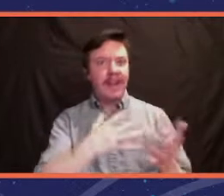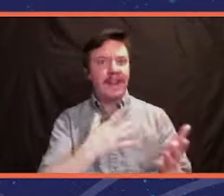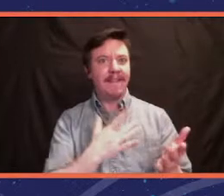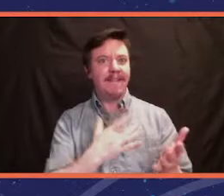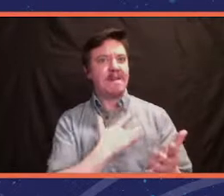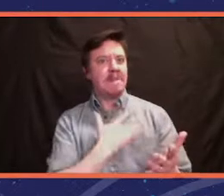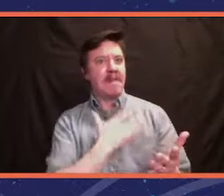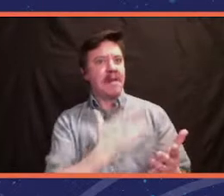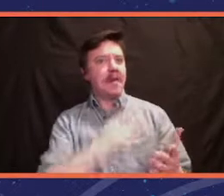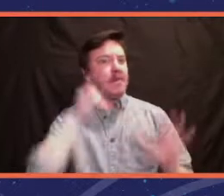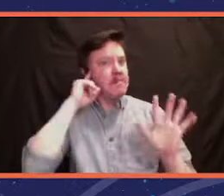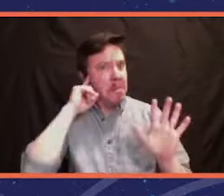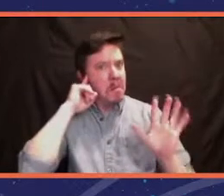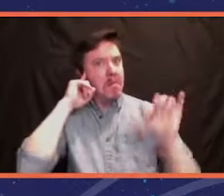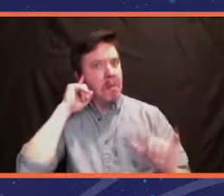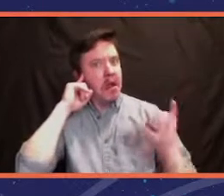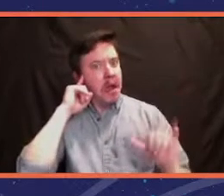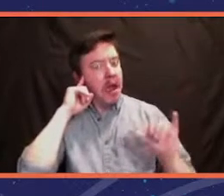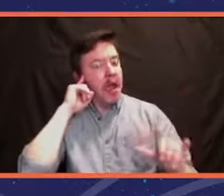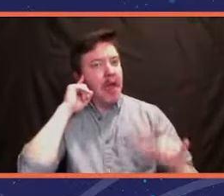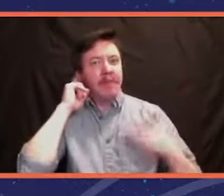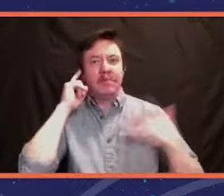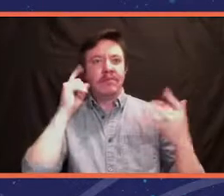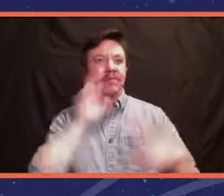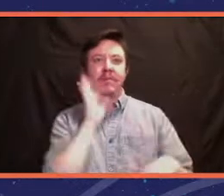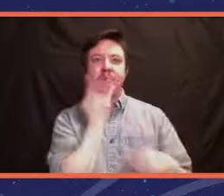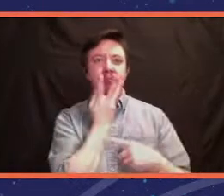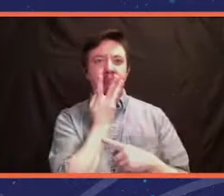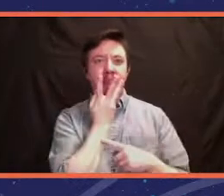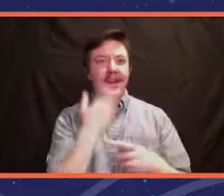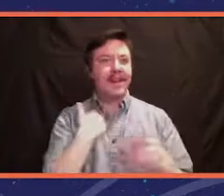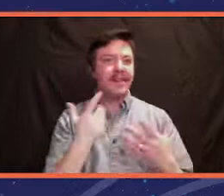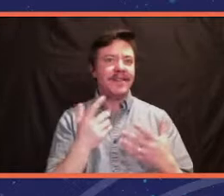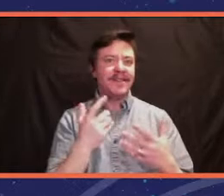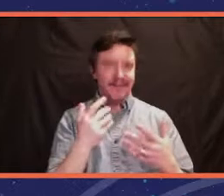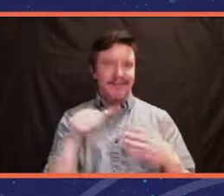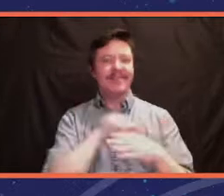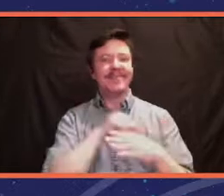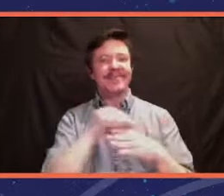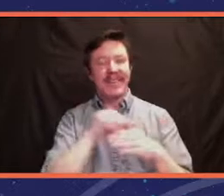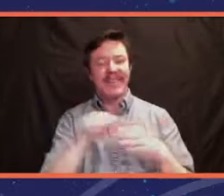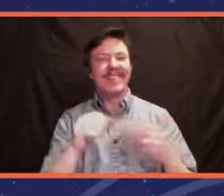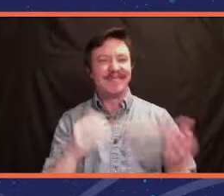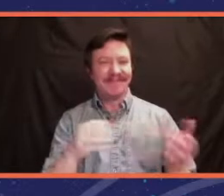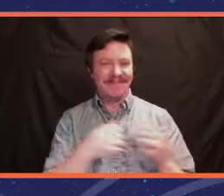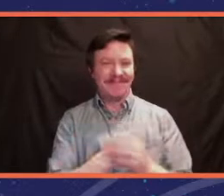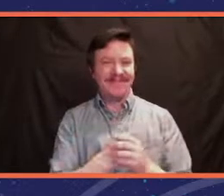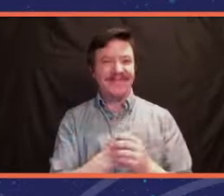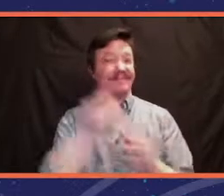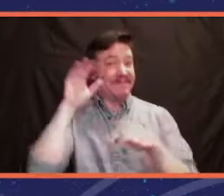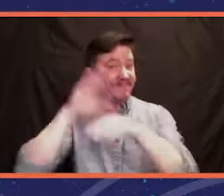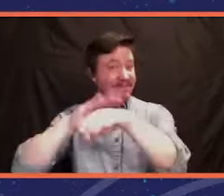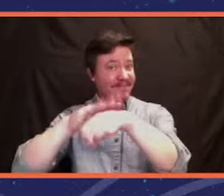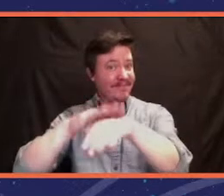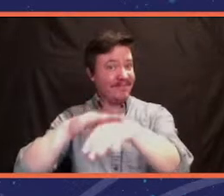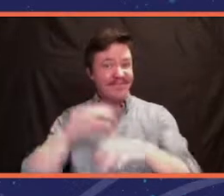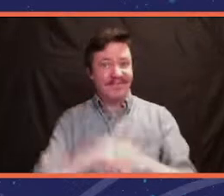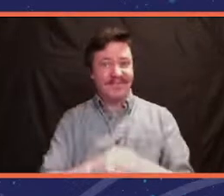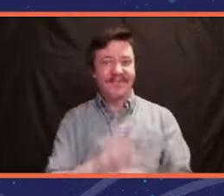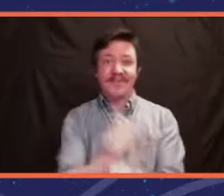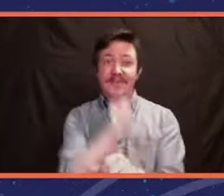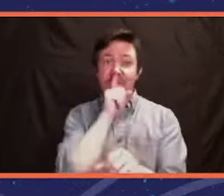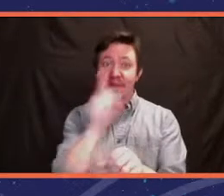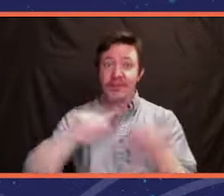many times. And I just, I didn't clock and I didn't practice. Those are all on me. So word to the wise, y'all. Make sure to research your things and do